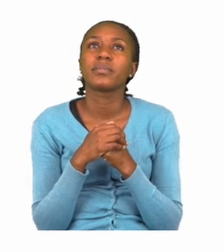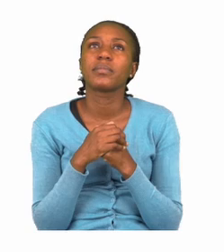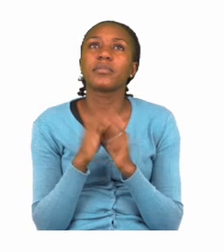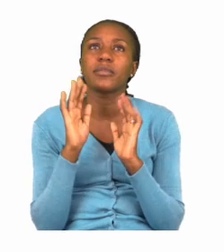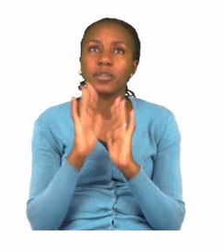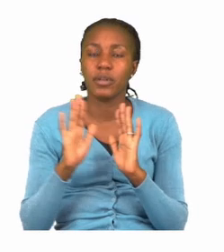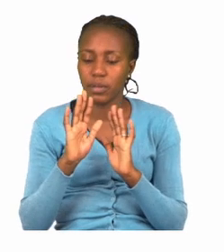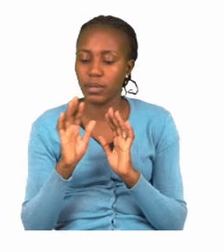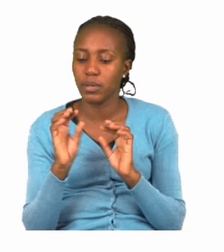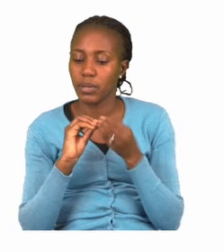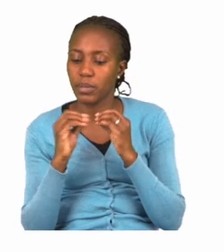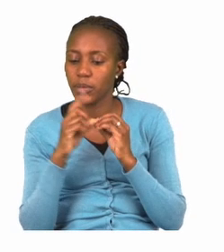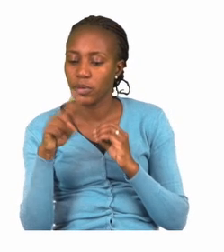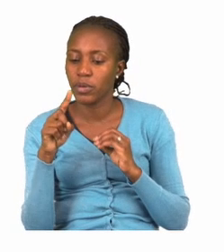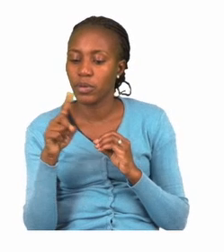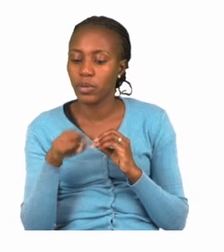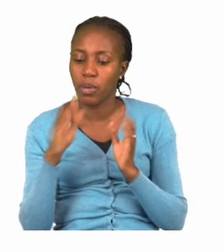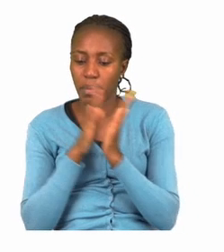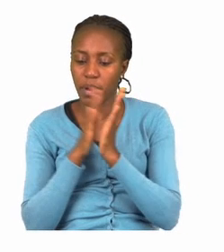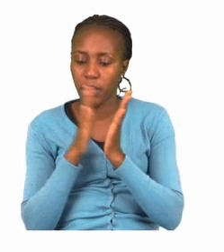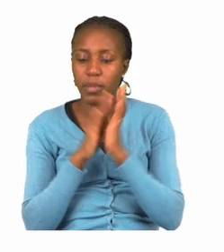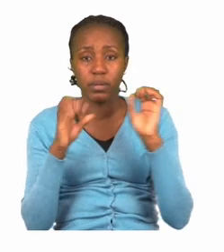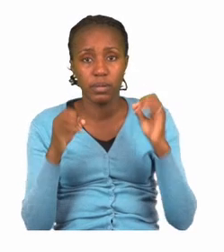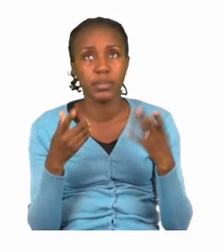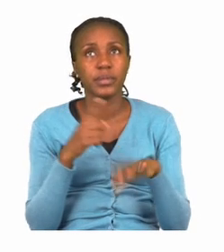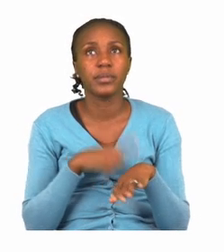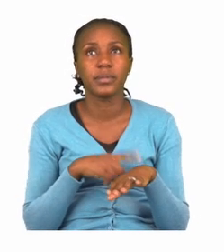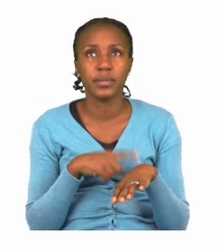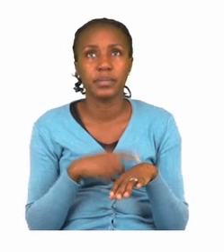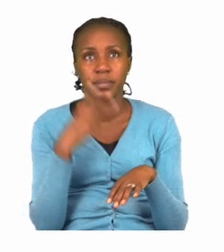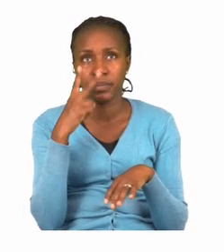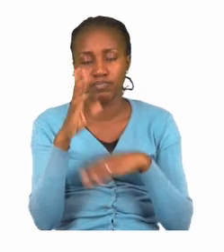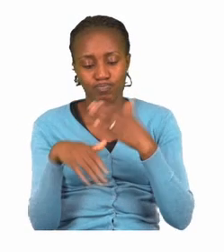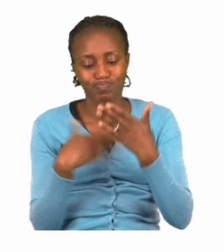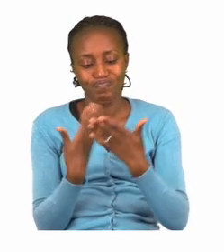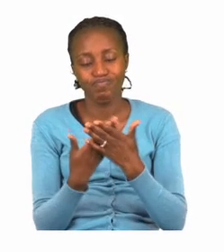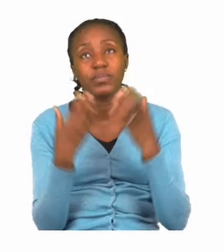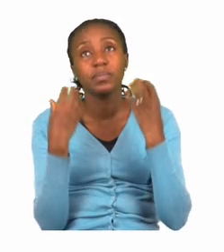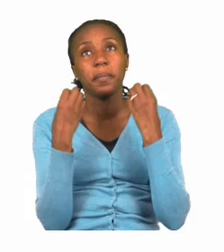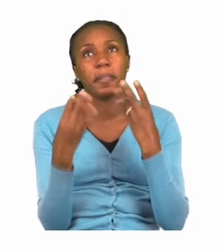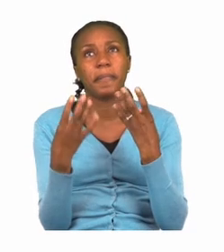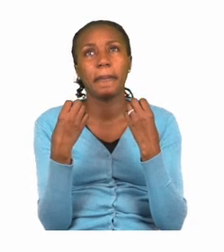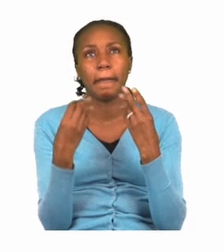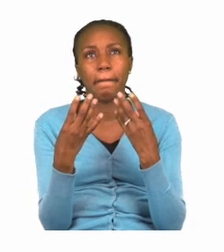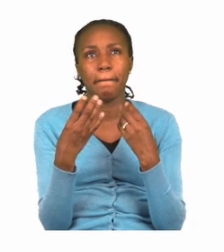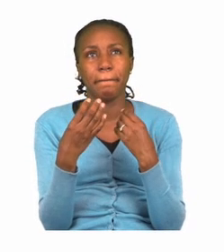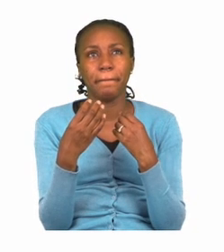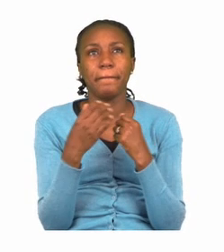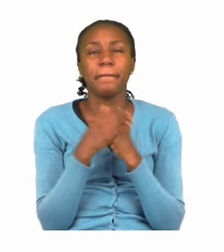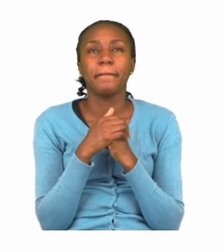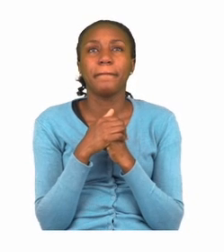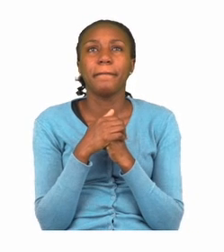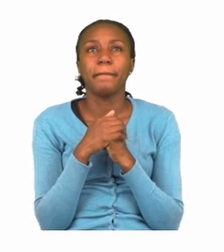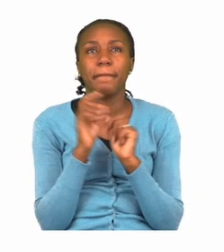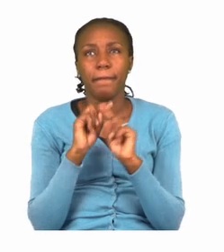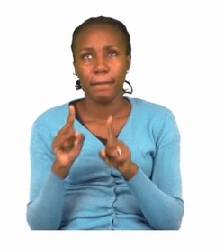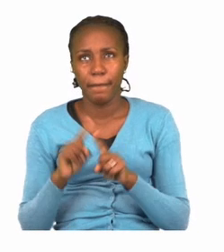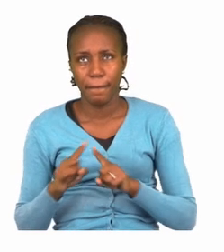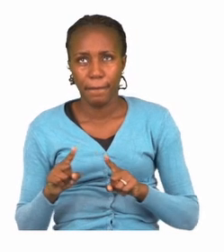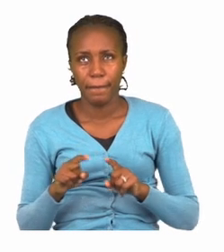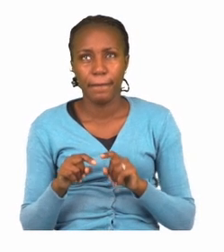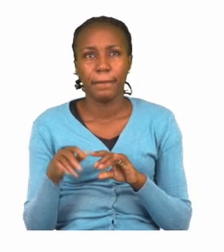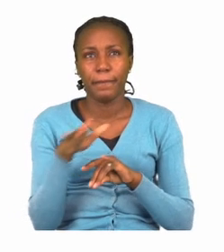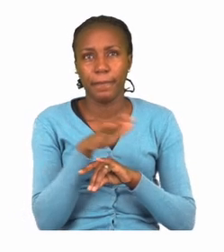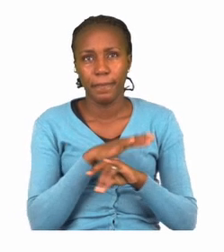number. Now there you will see a lot of pictures of a lot of things and the